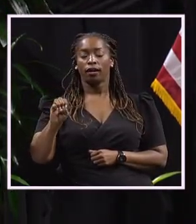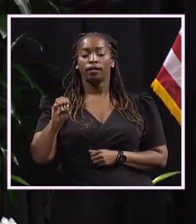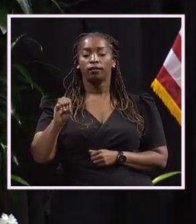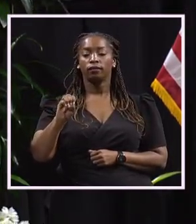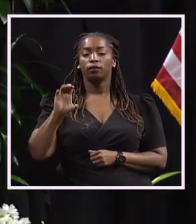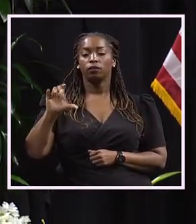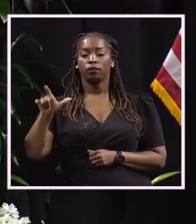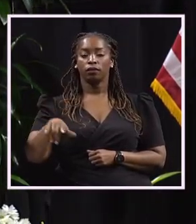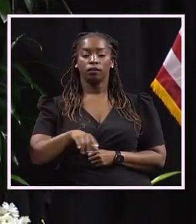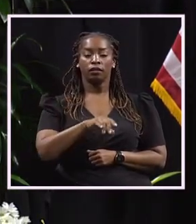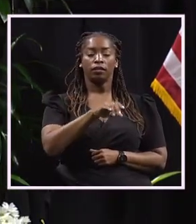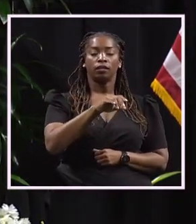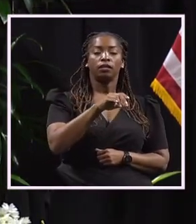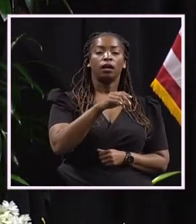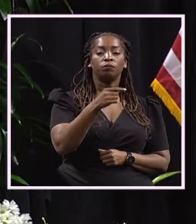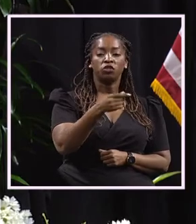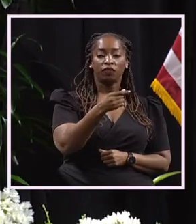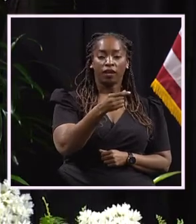Giovanni Martinez.